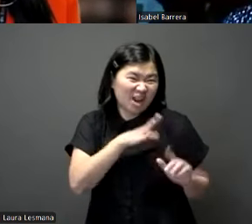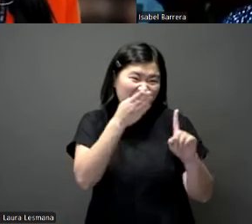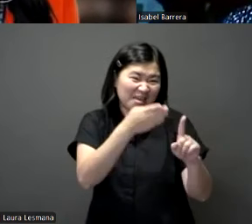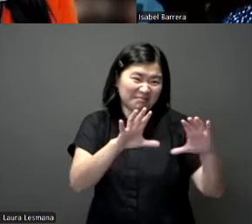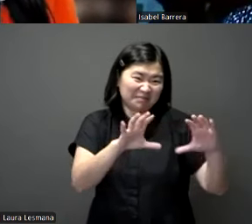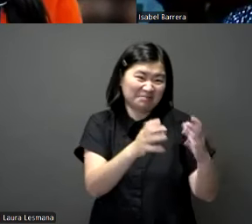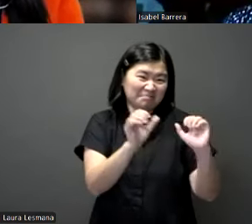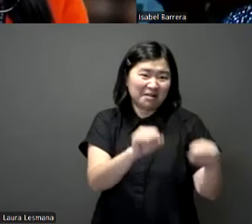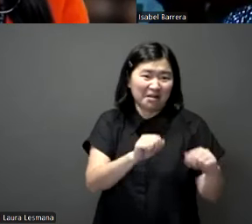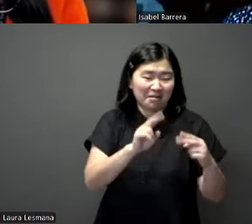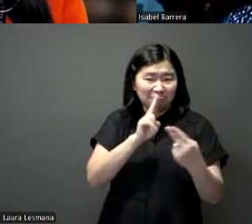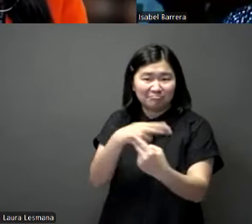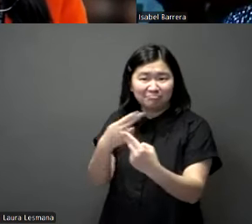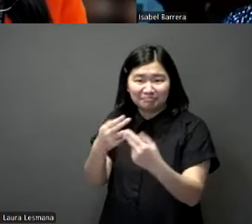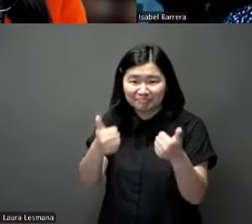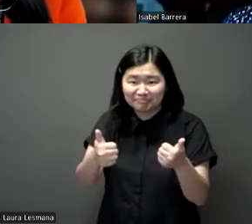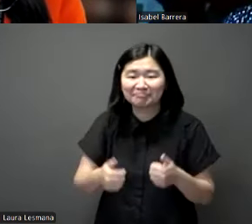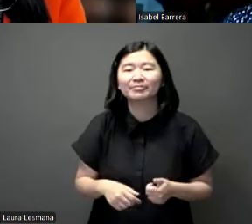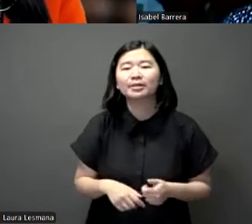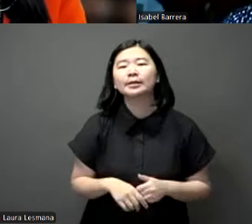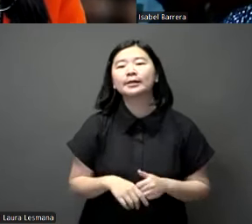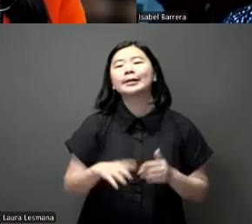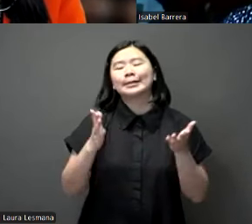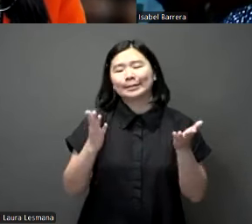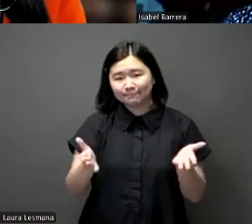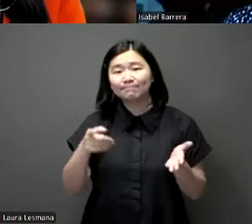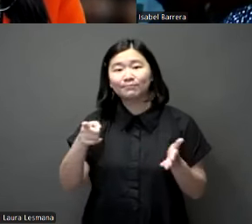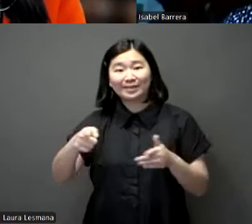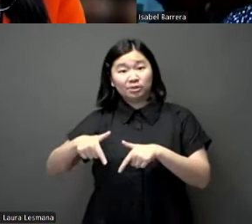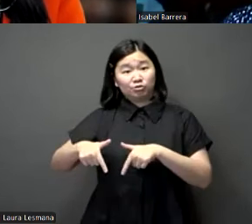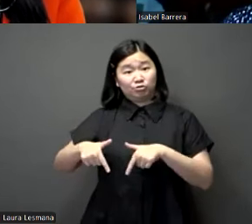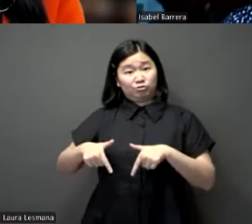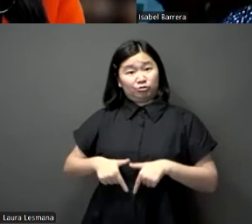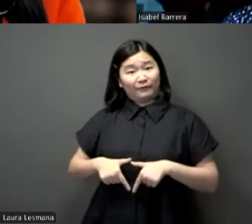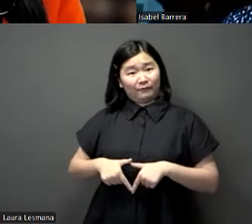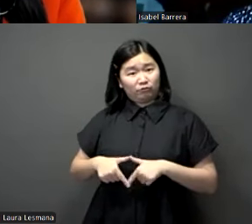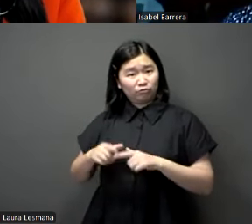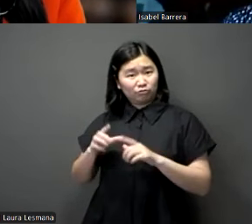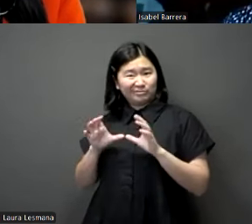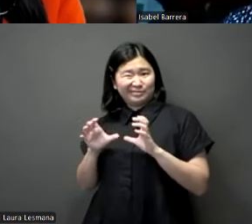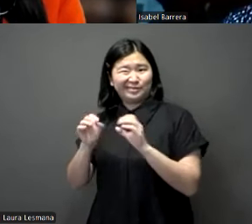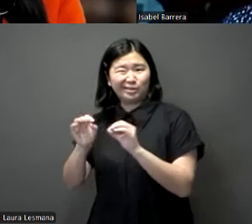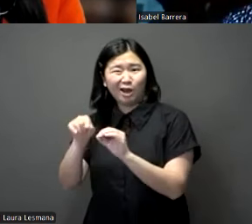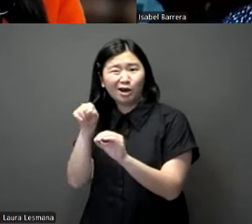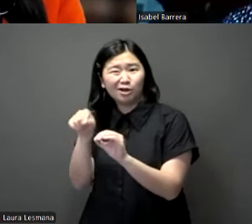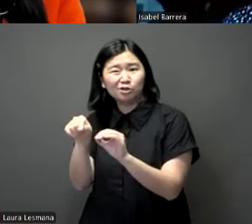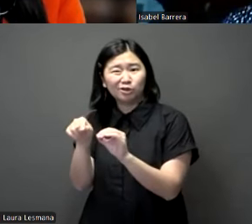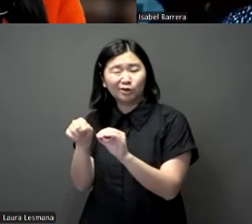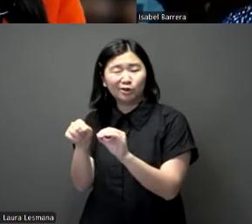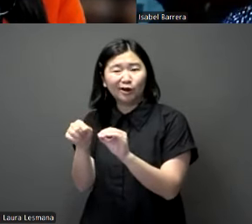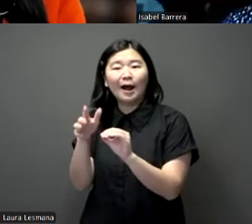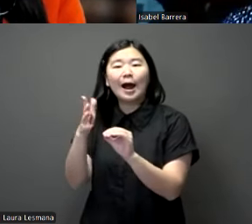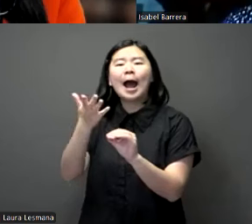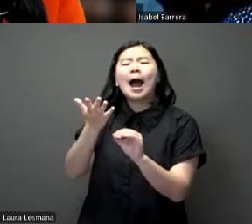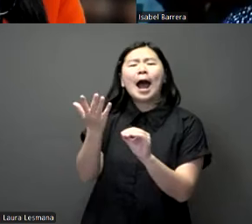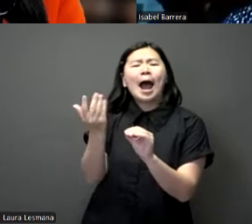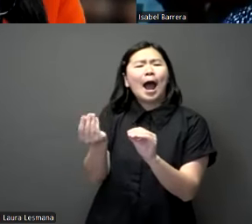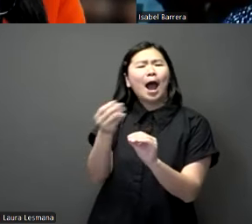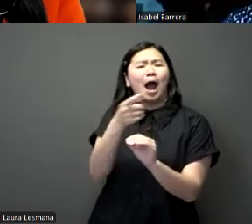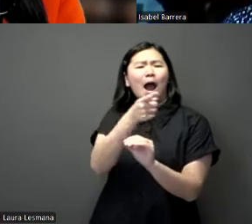treatments such as brachytherapy, radiotherapy, and certain very effective medications not exist yet? What